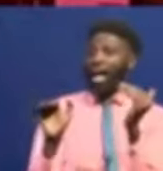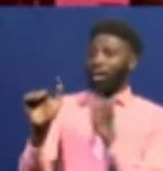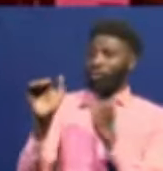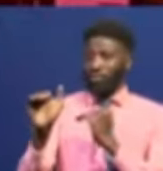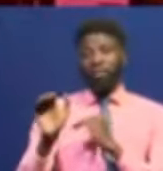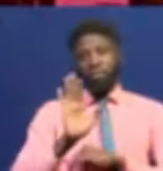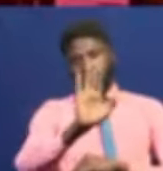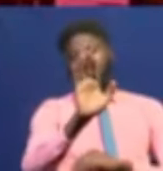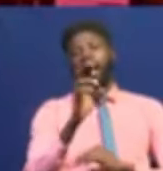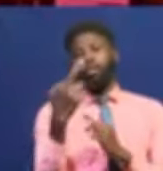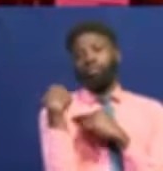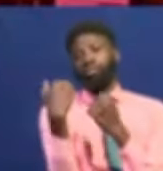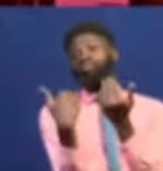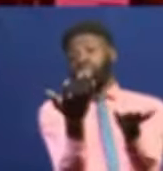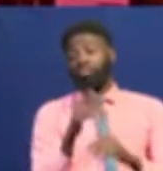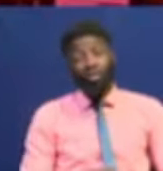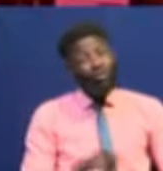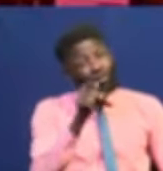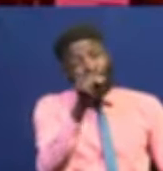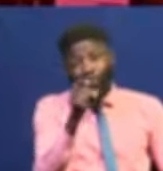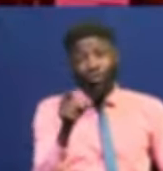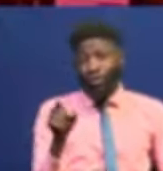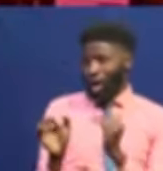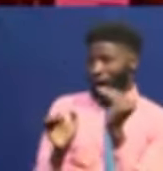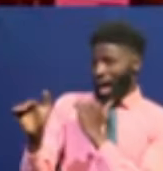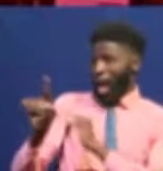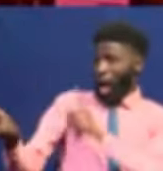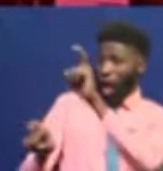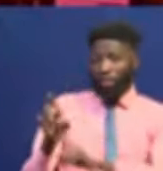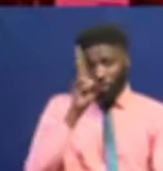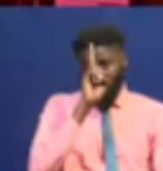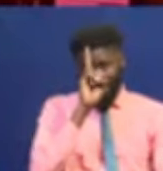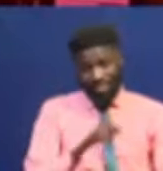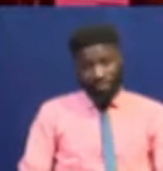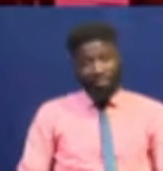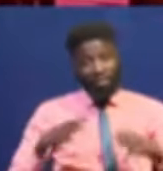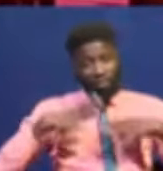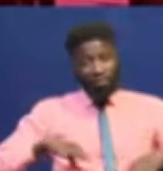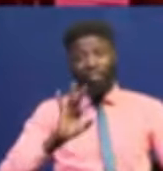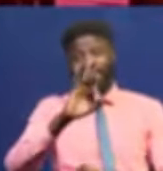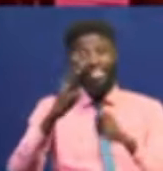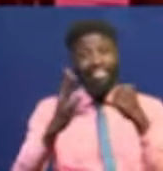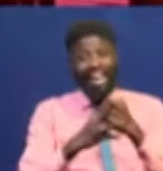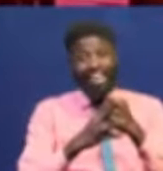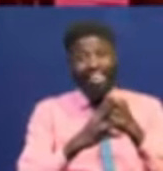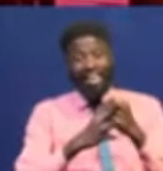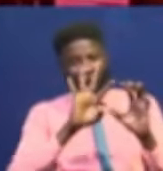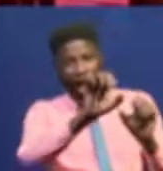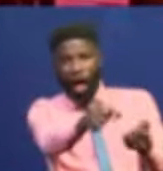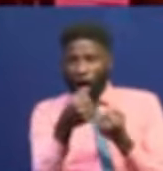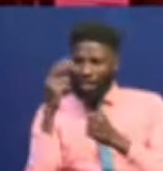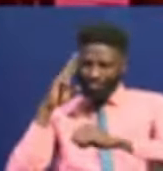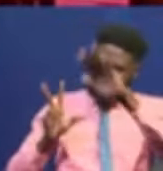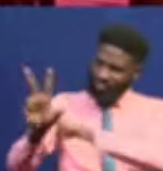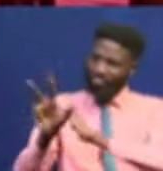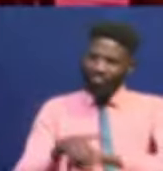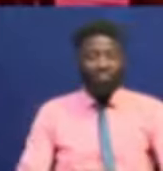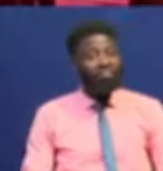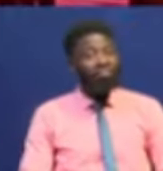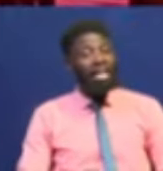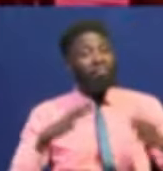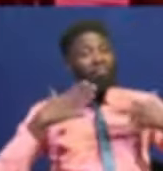desk. Are you holding the police accountable for 39 people abducted, for 24 people